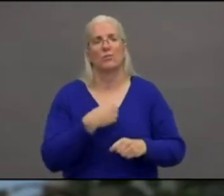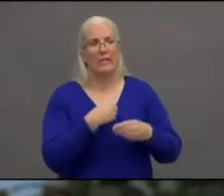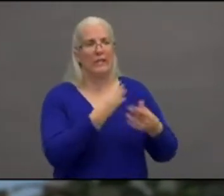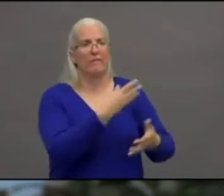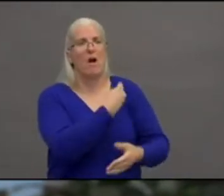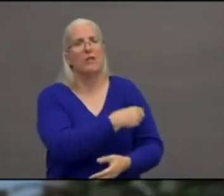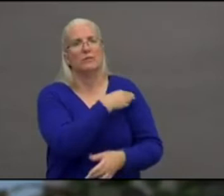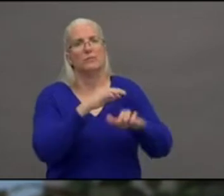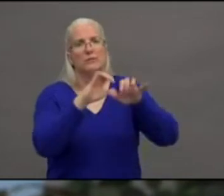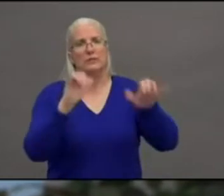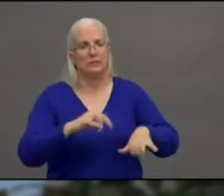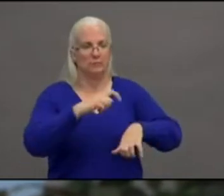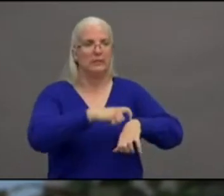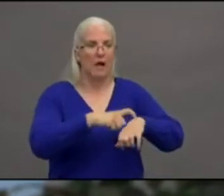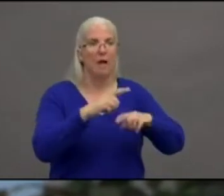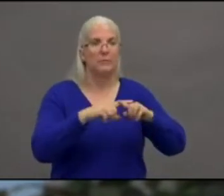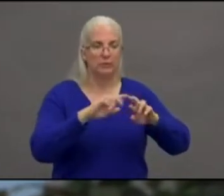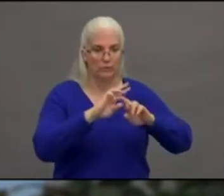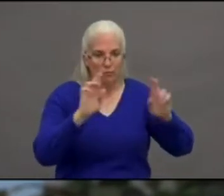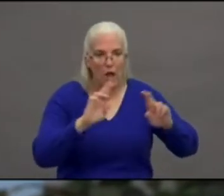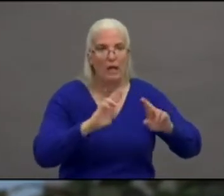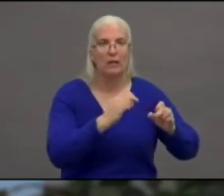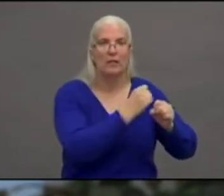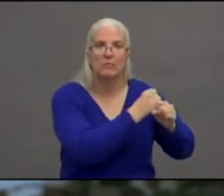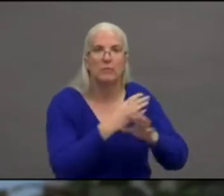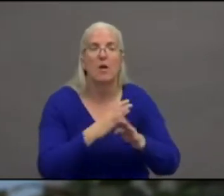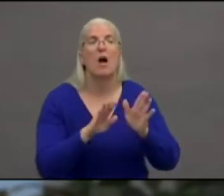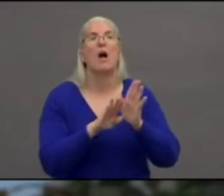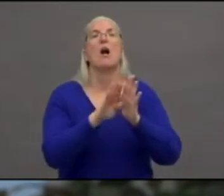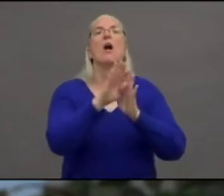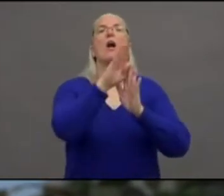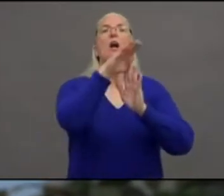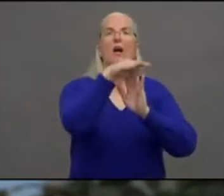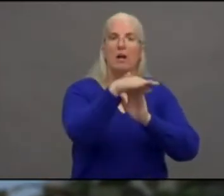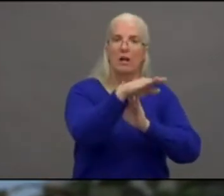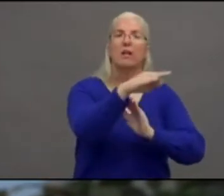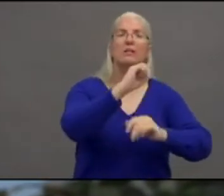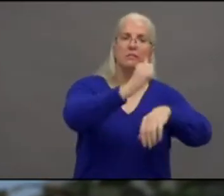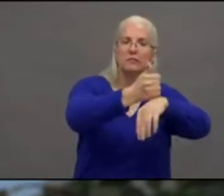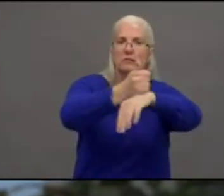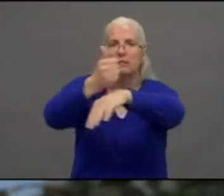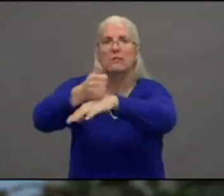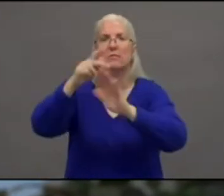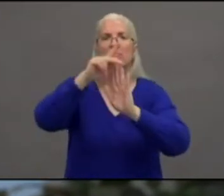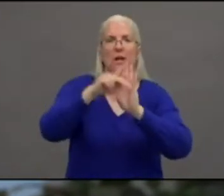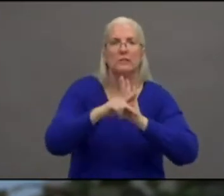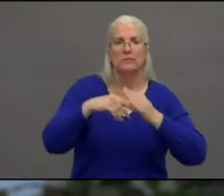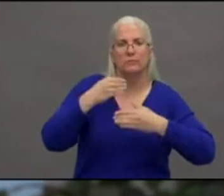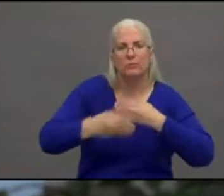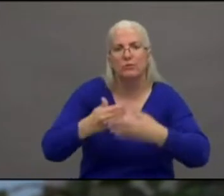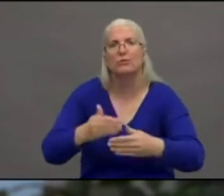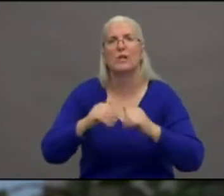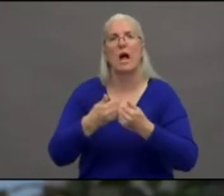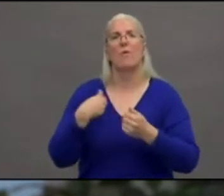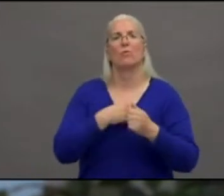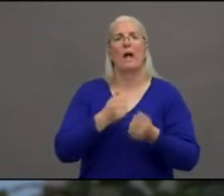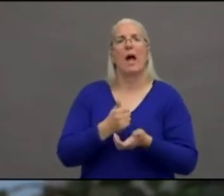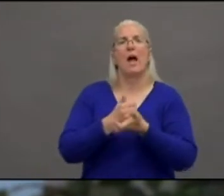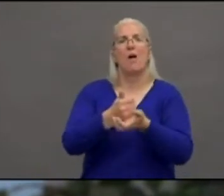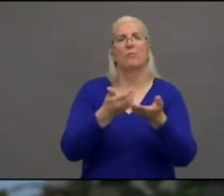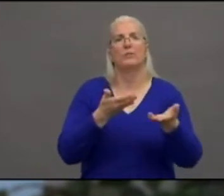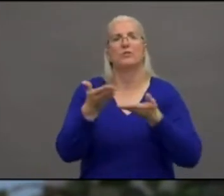so we can ramp up our safety measures, design protocols to help treat you. So we can absolutely treat you for emergency